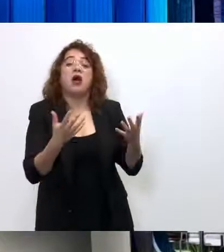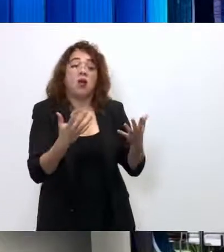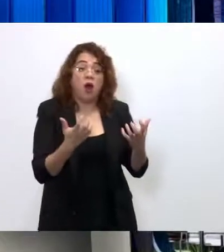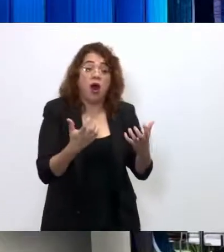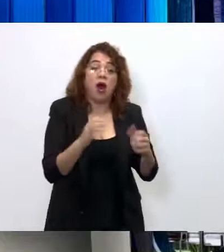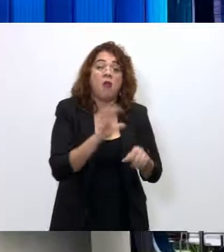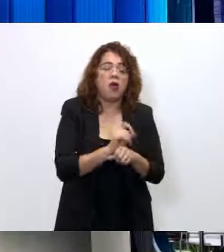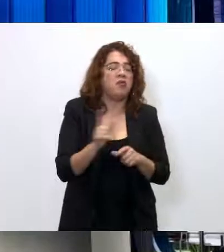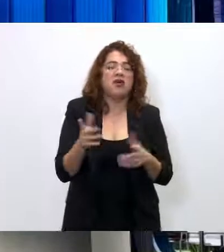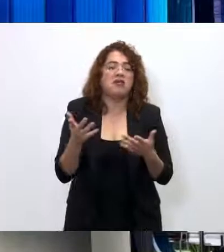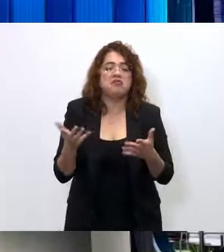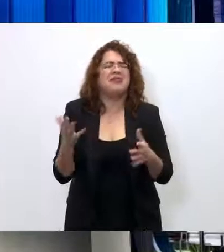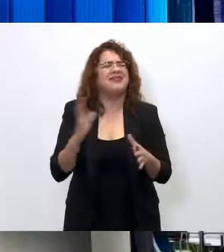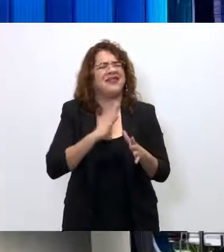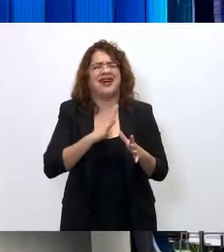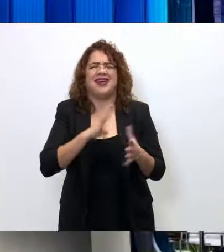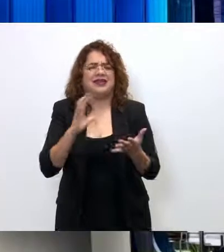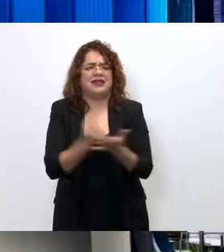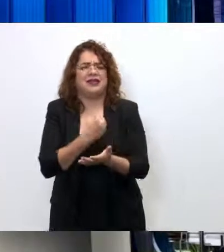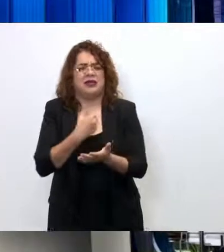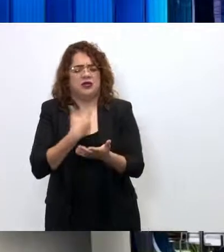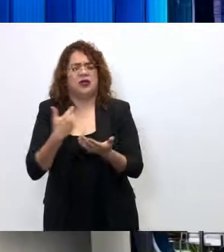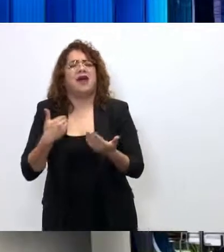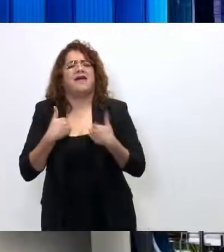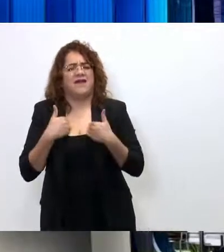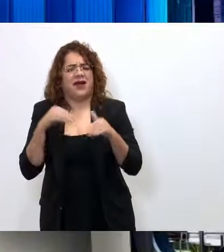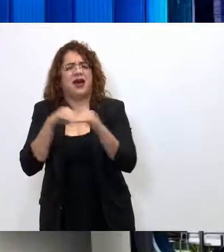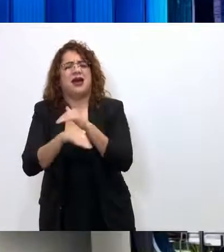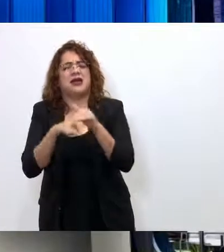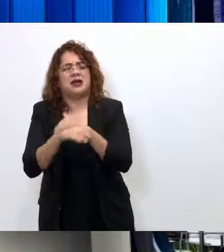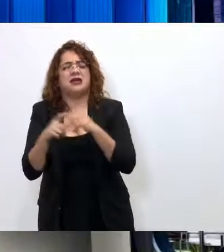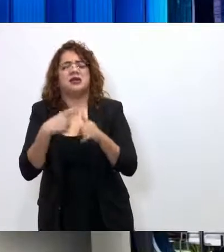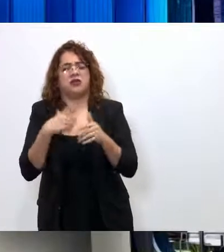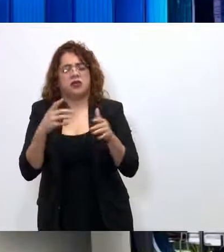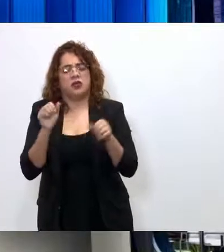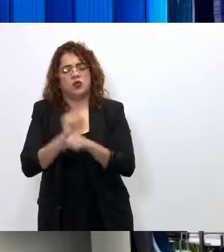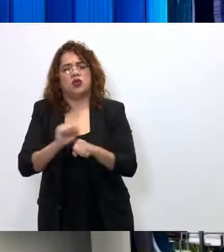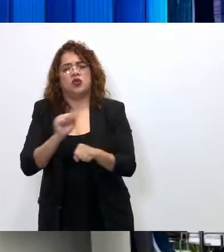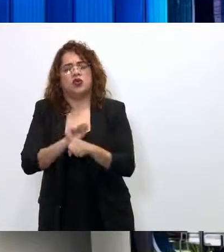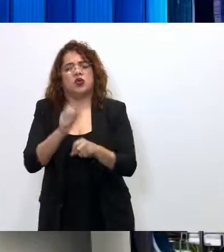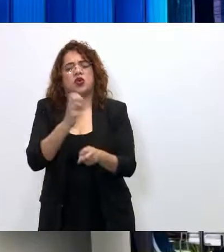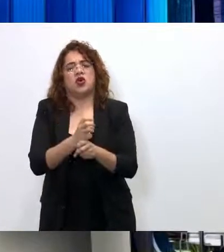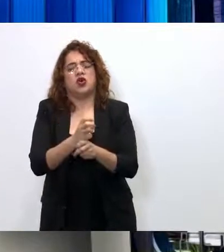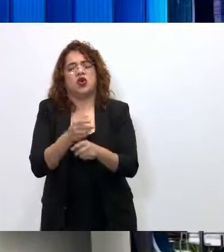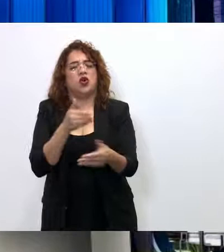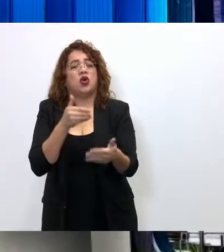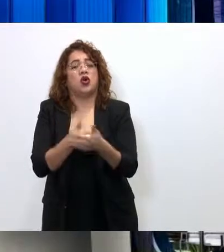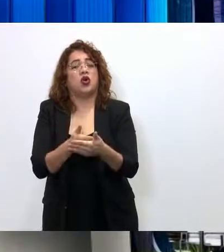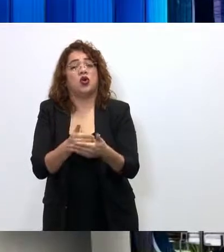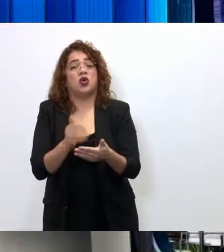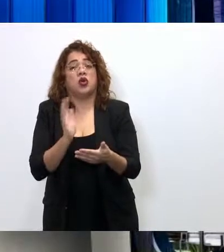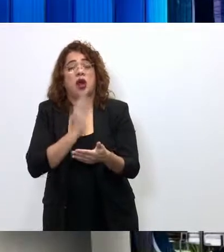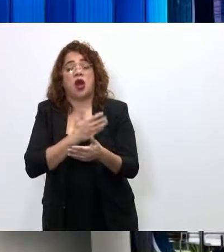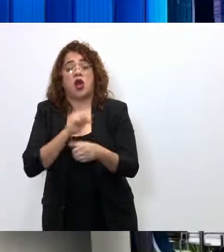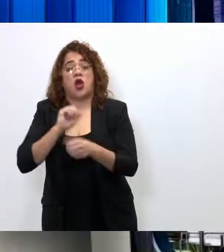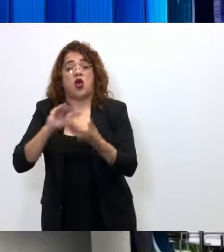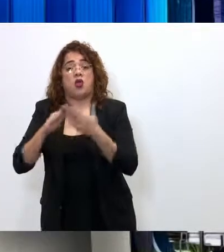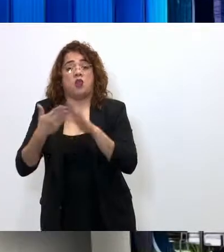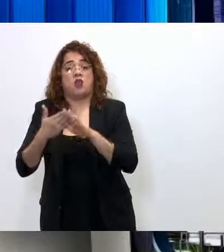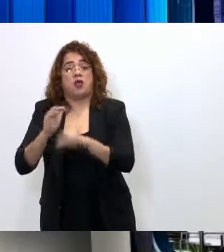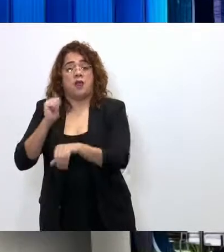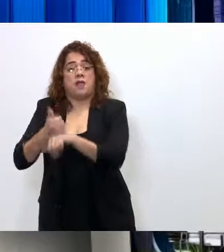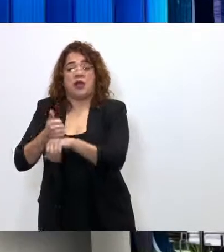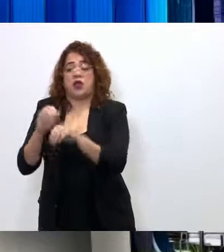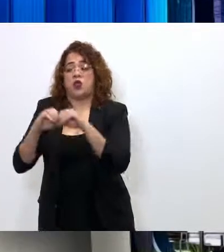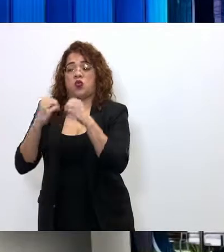well. So we continue to push, and then really working more and more closely with our community-based organizations,